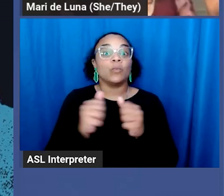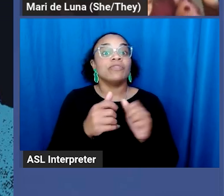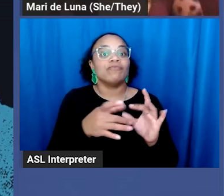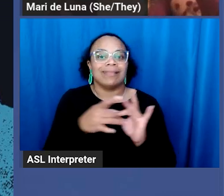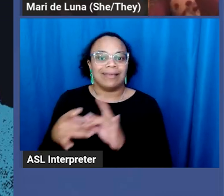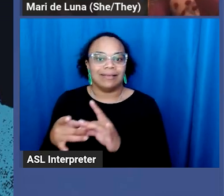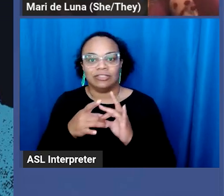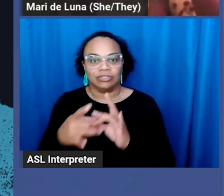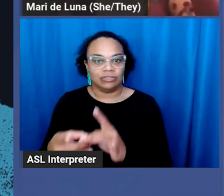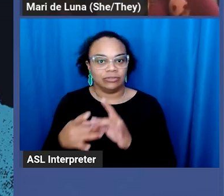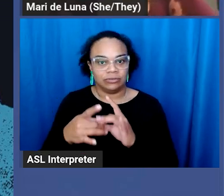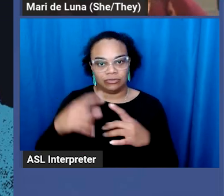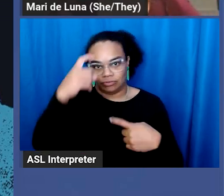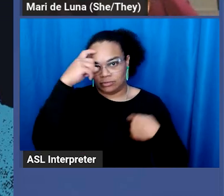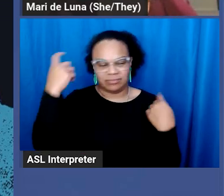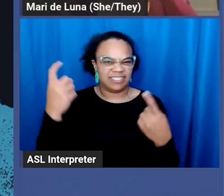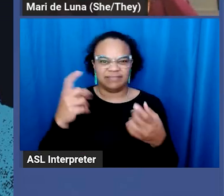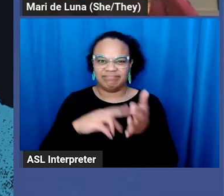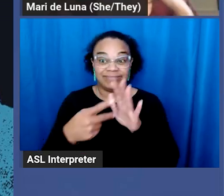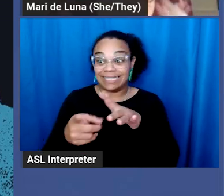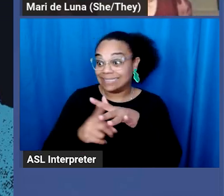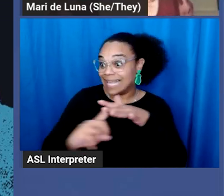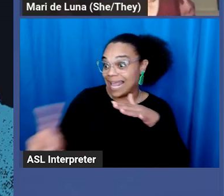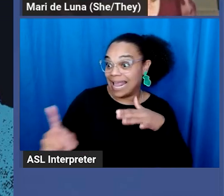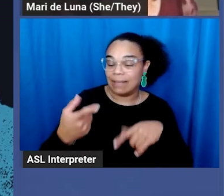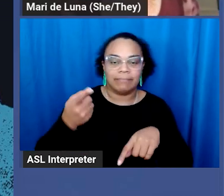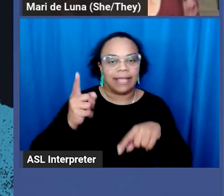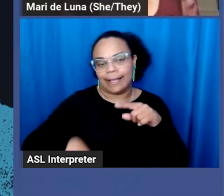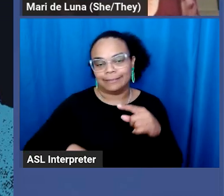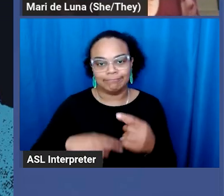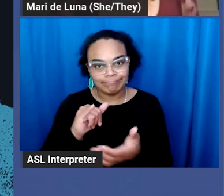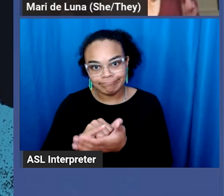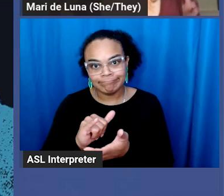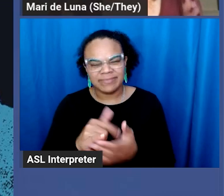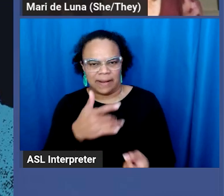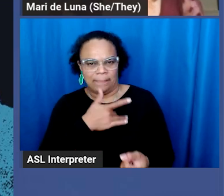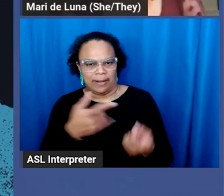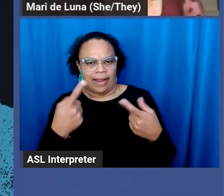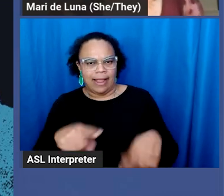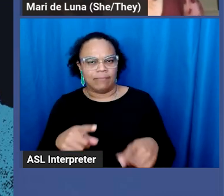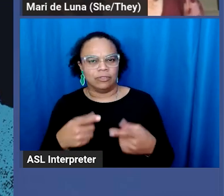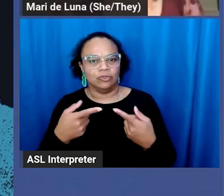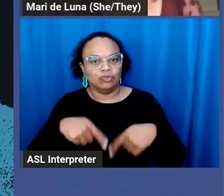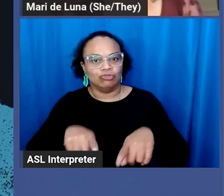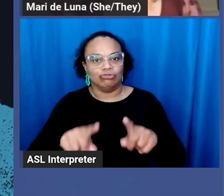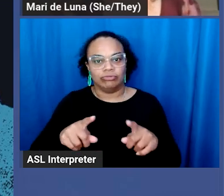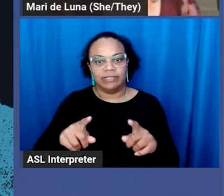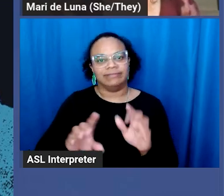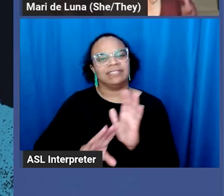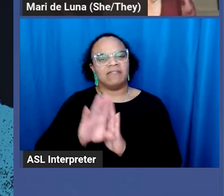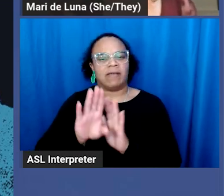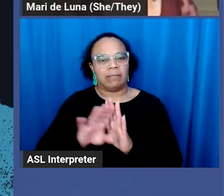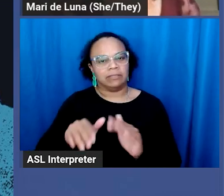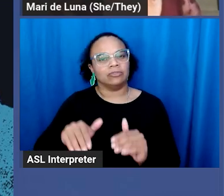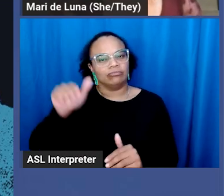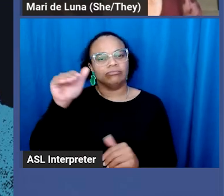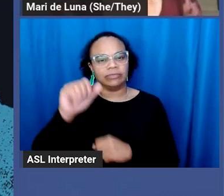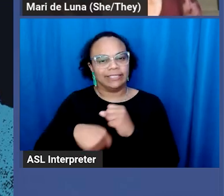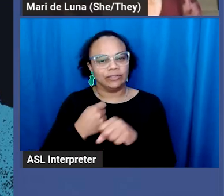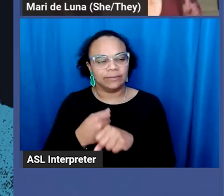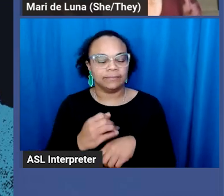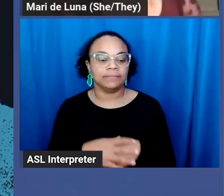not possible. And this is often happening during developmental years. And then